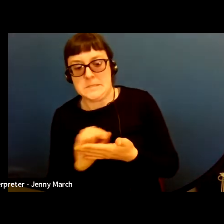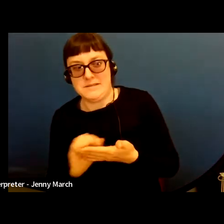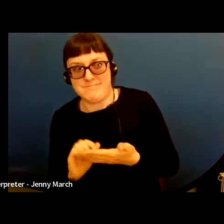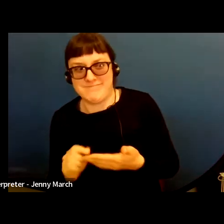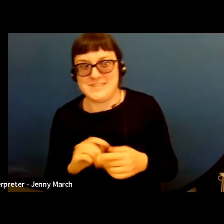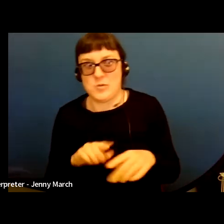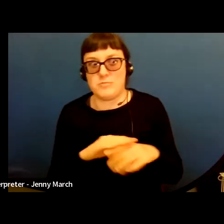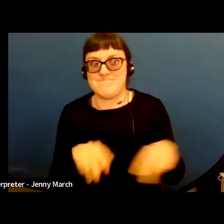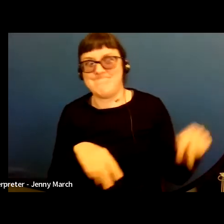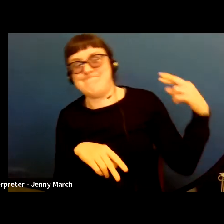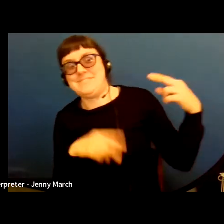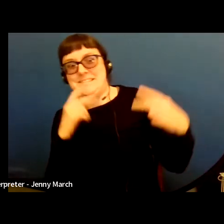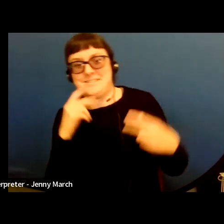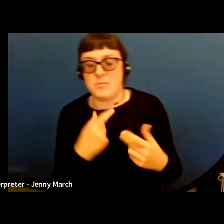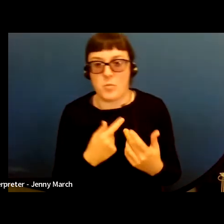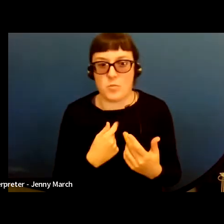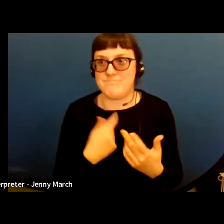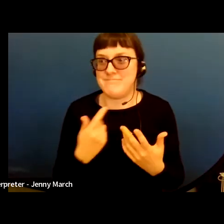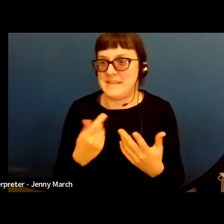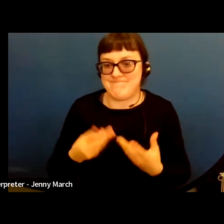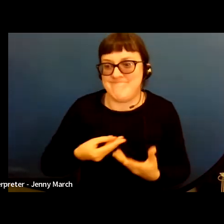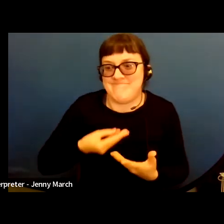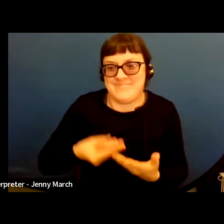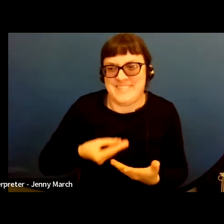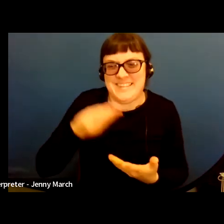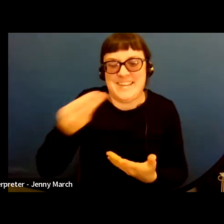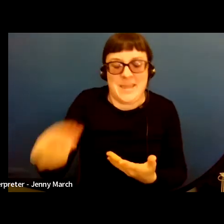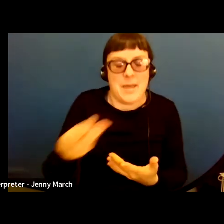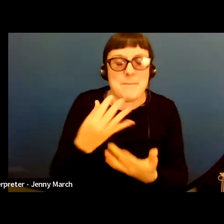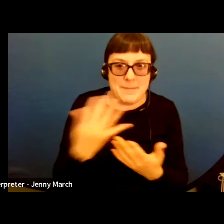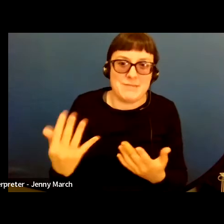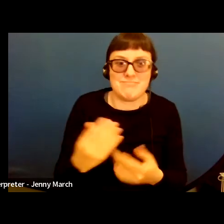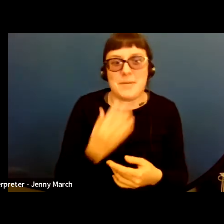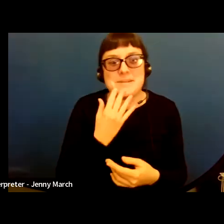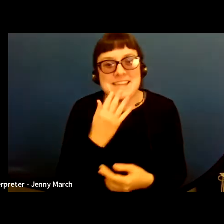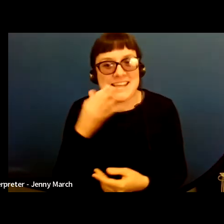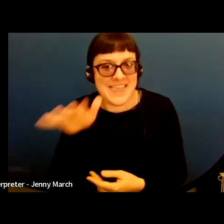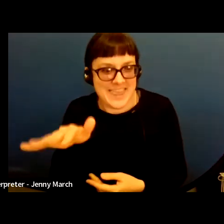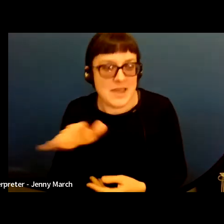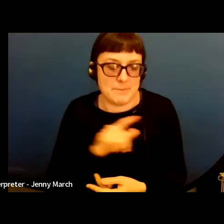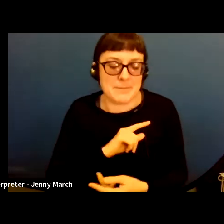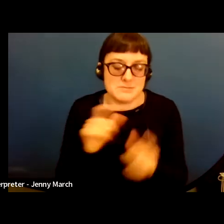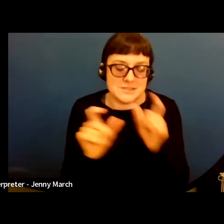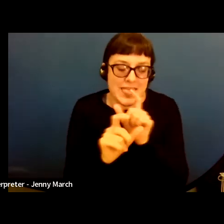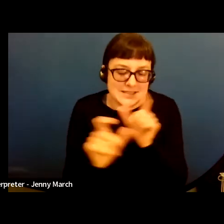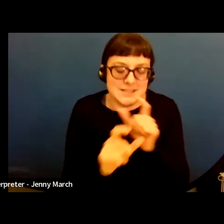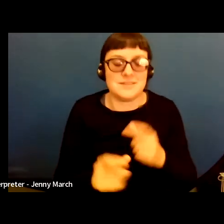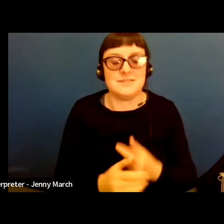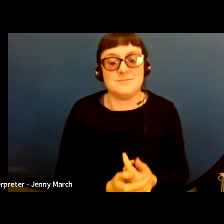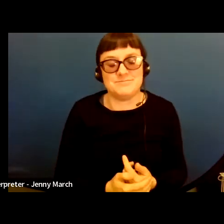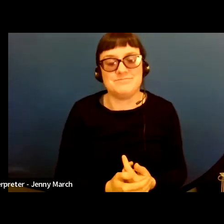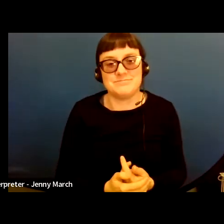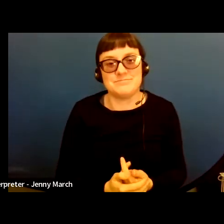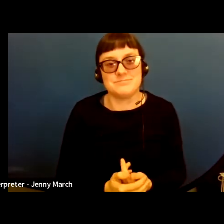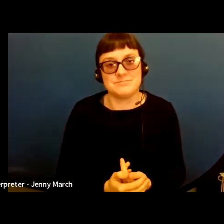say, rather than hand in a paper that had incorrect answers on. So no, I